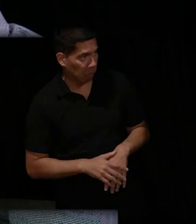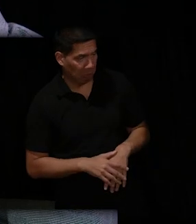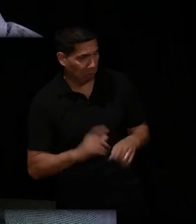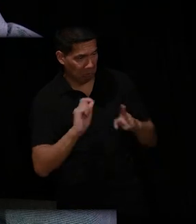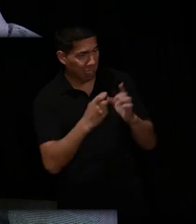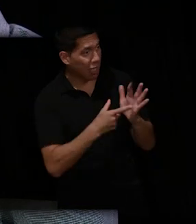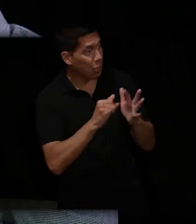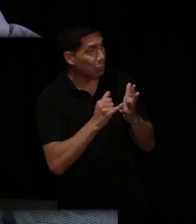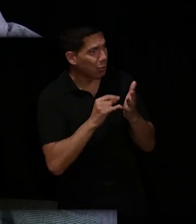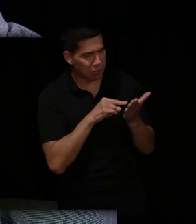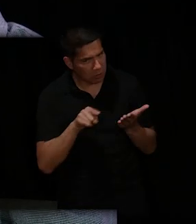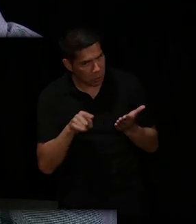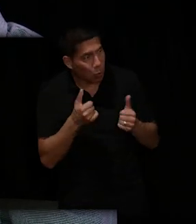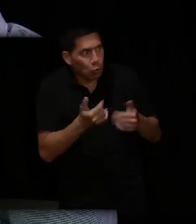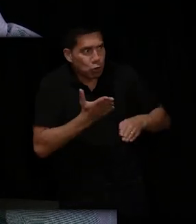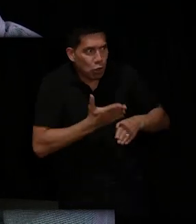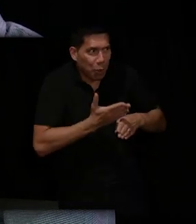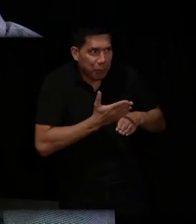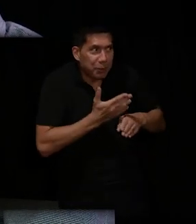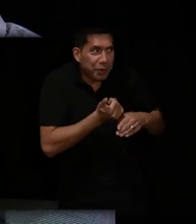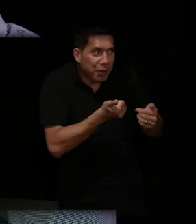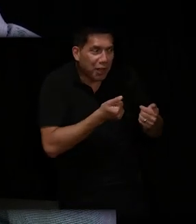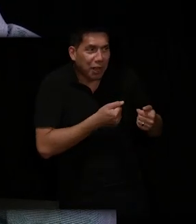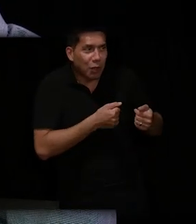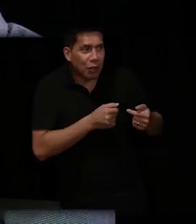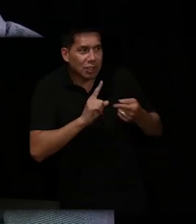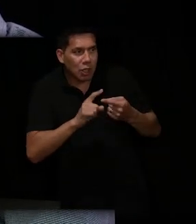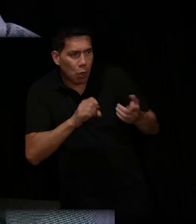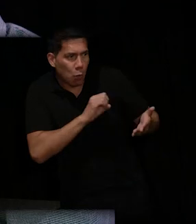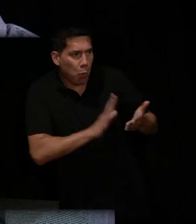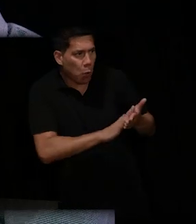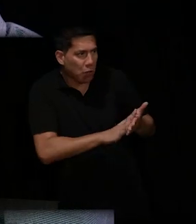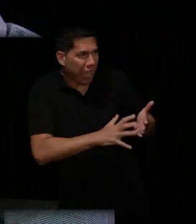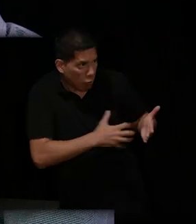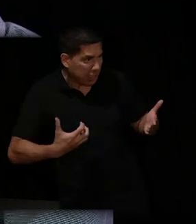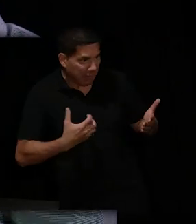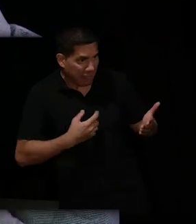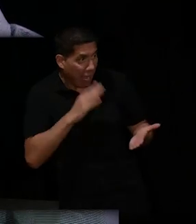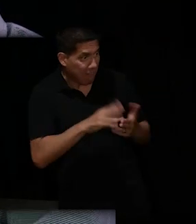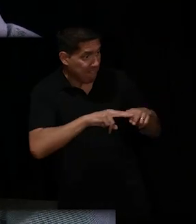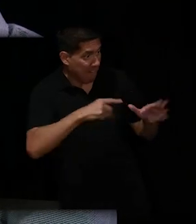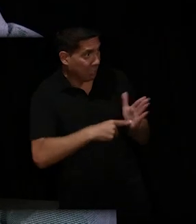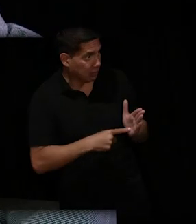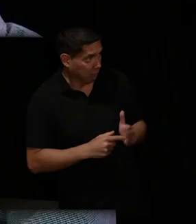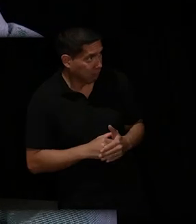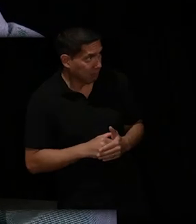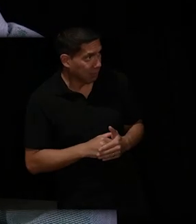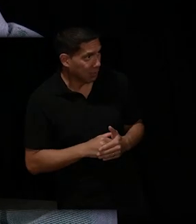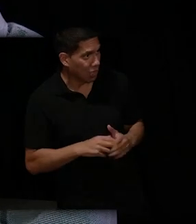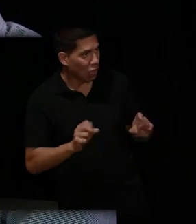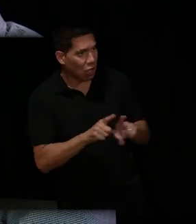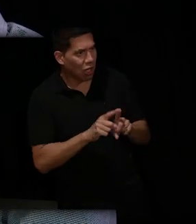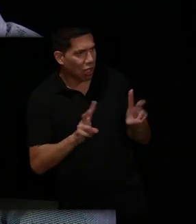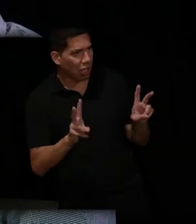job of continuing to report aggressively and report facts and not be deterred by quote-unquote fake news, which isn't a